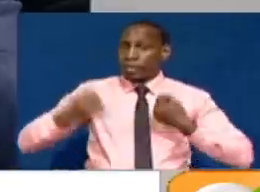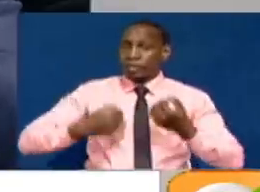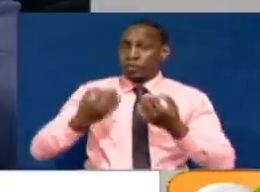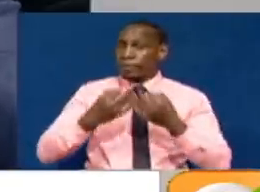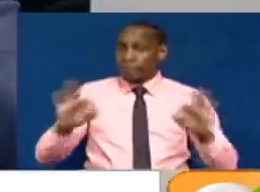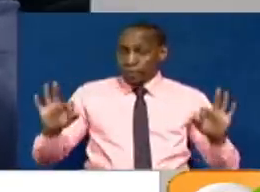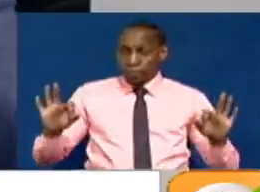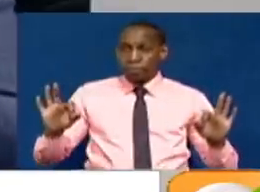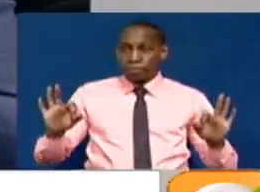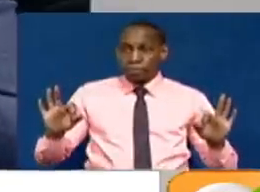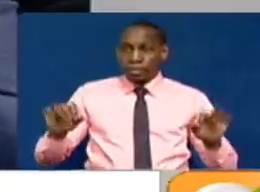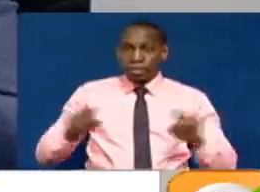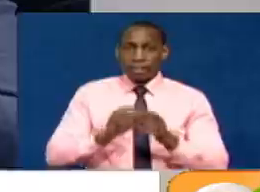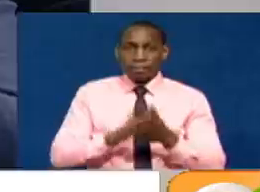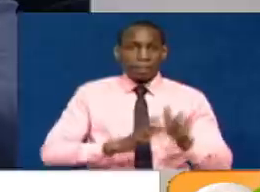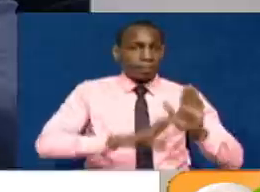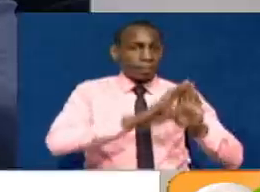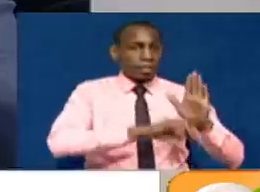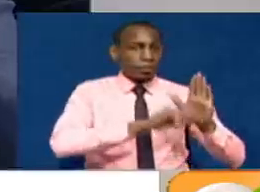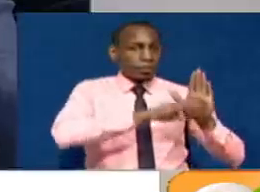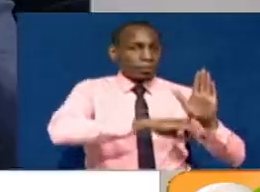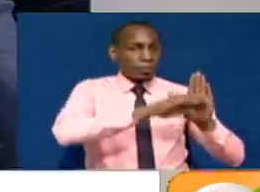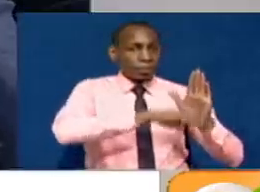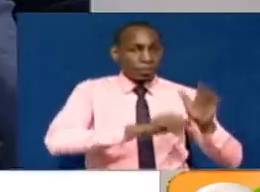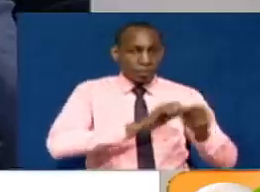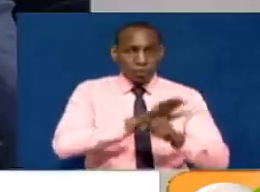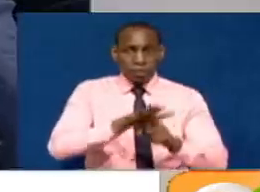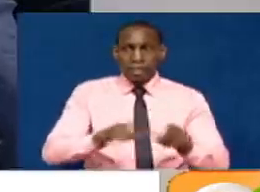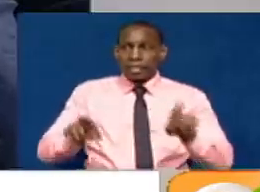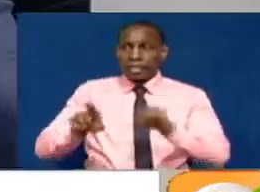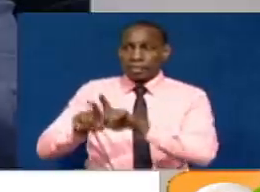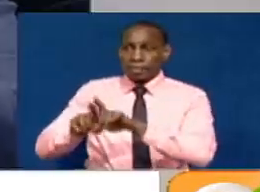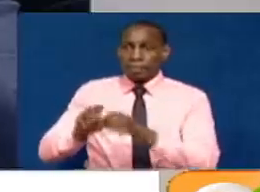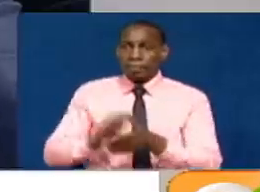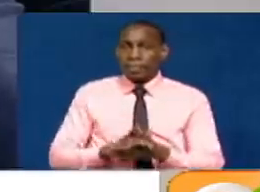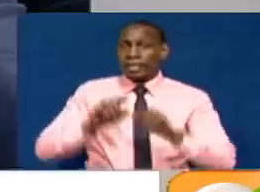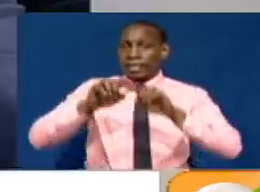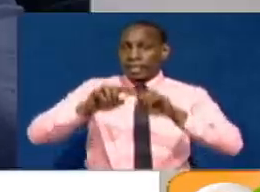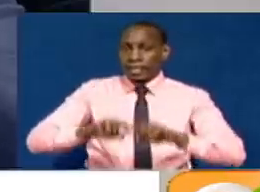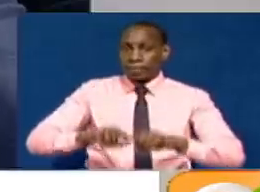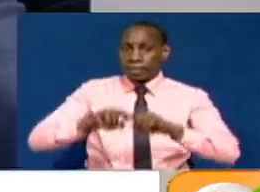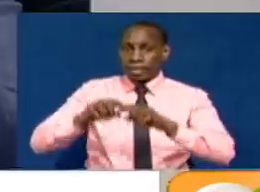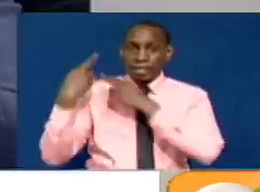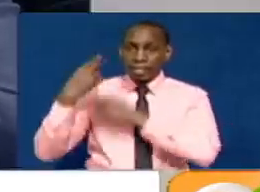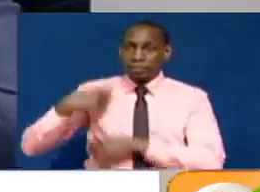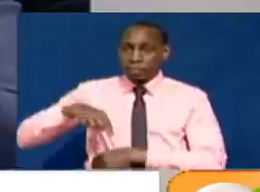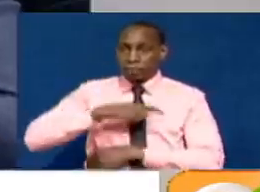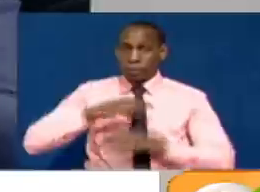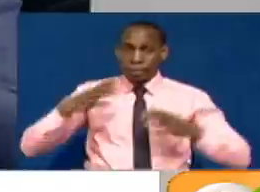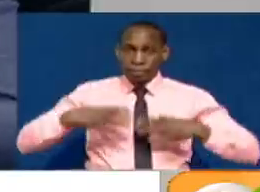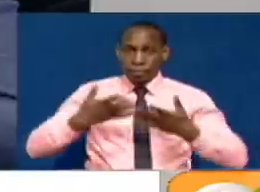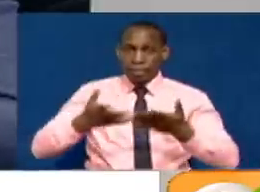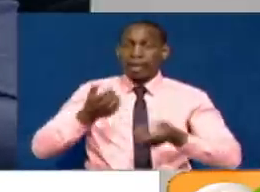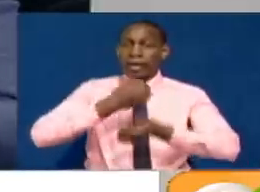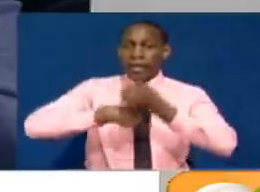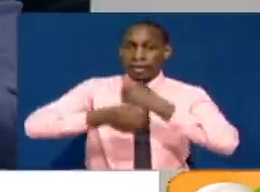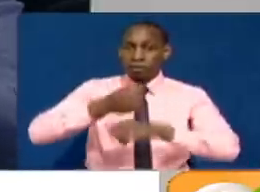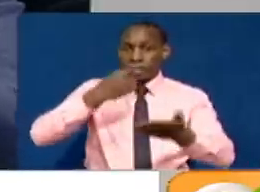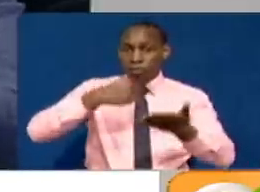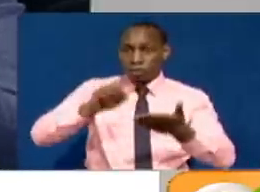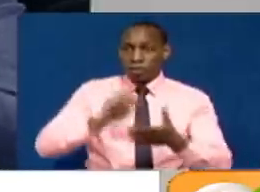freedom and the lifting of the curfew, it also relies on our responsibility as citizens to do the right